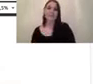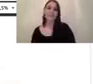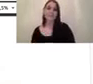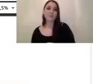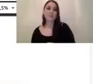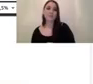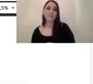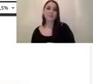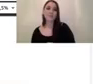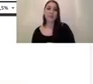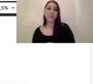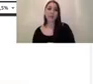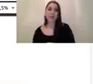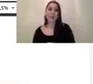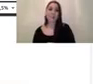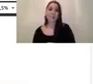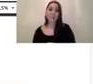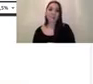lens selection.